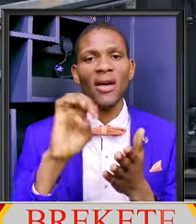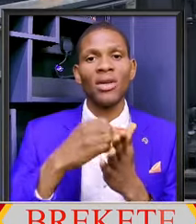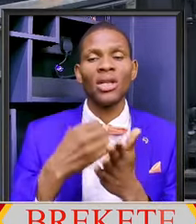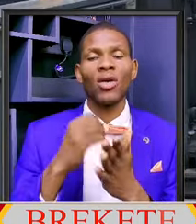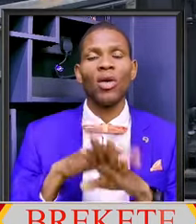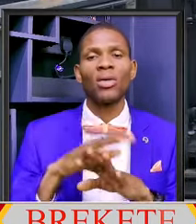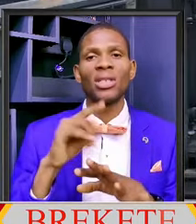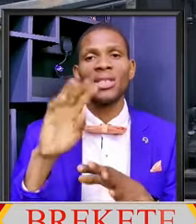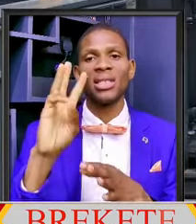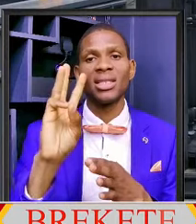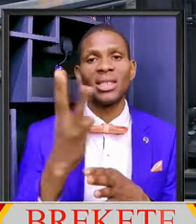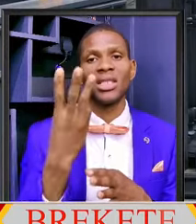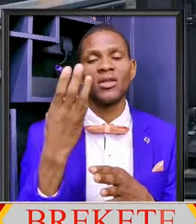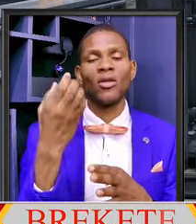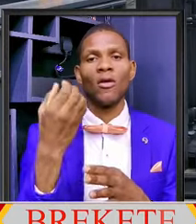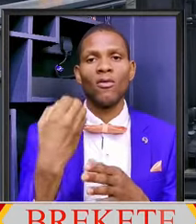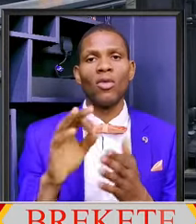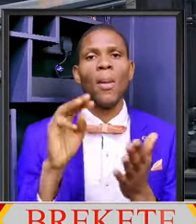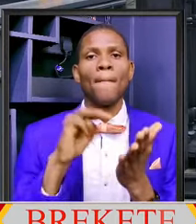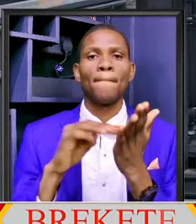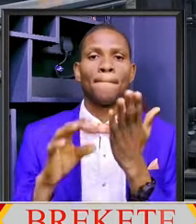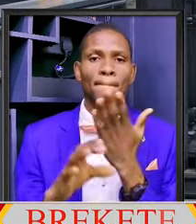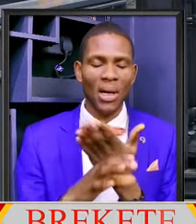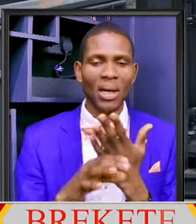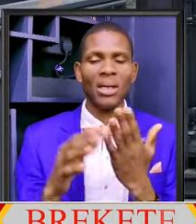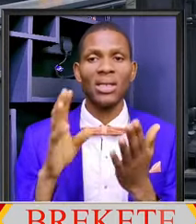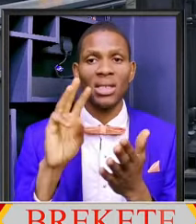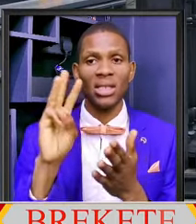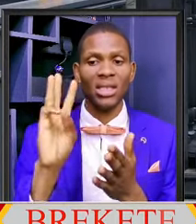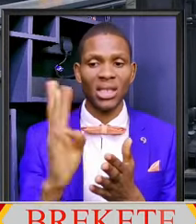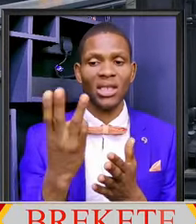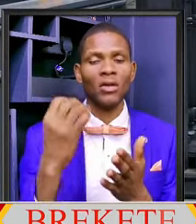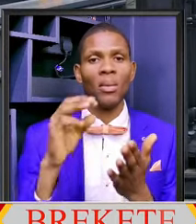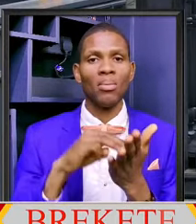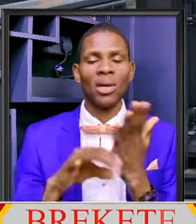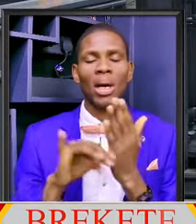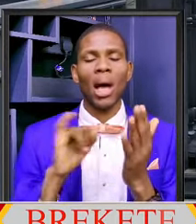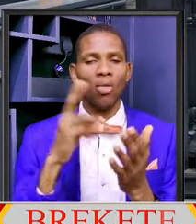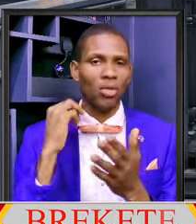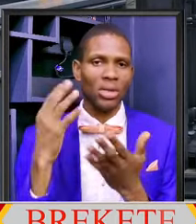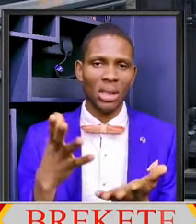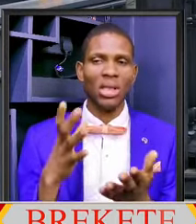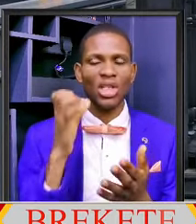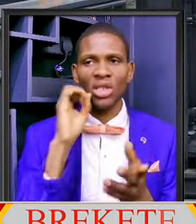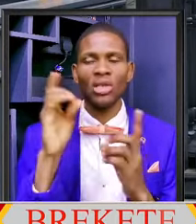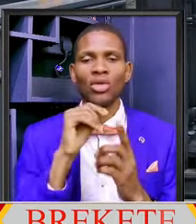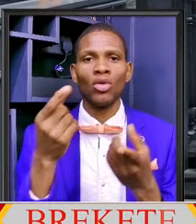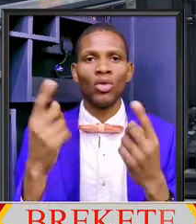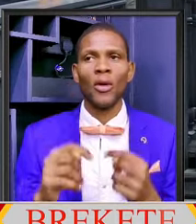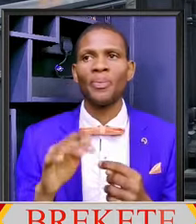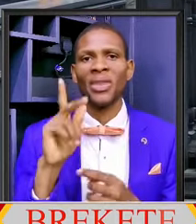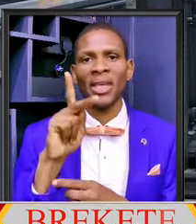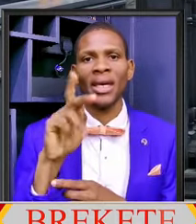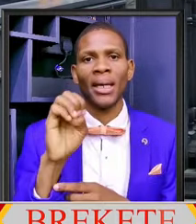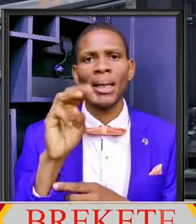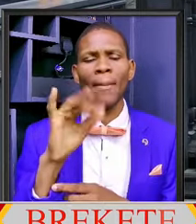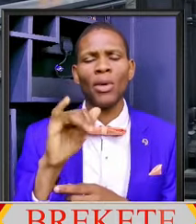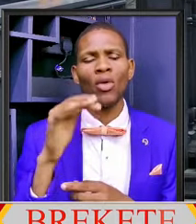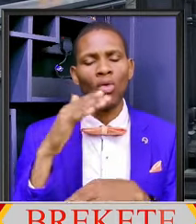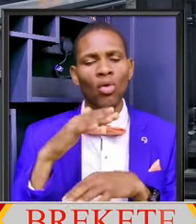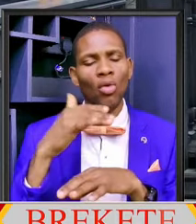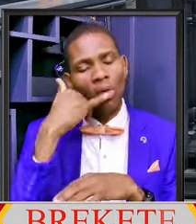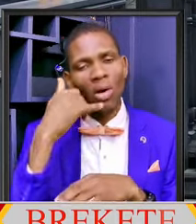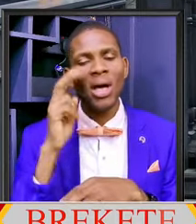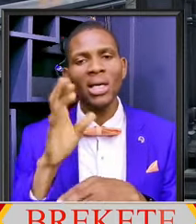6th of March. On 6th of March, I was here. She didn't come. Kemi called her. She said that